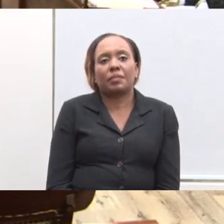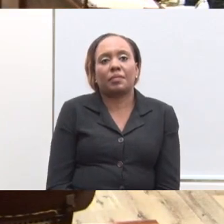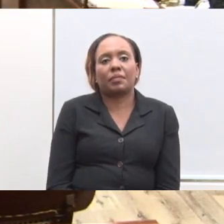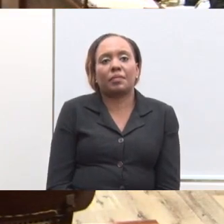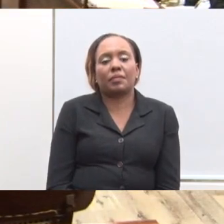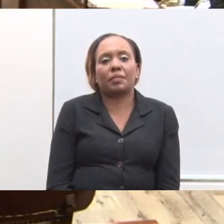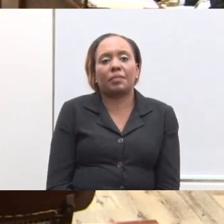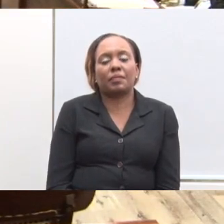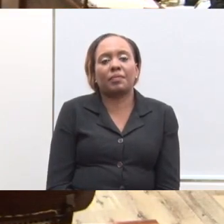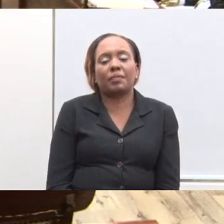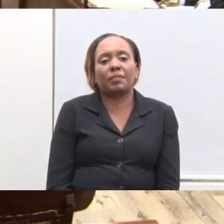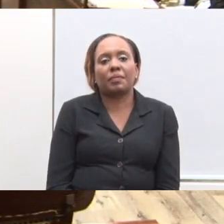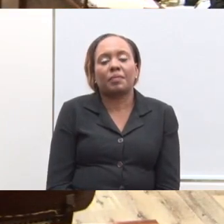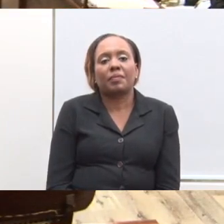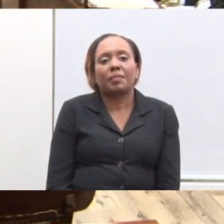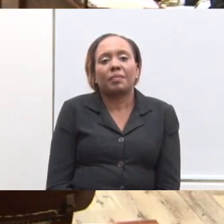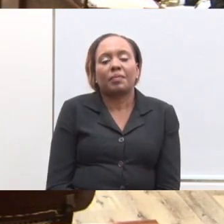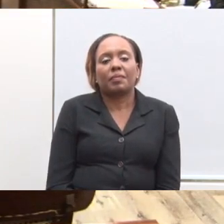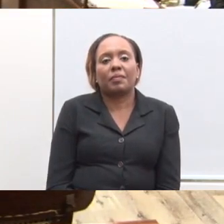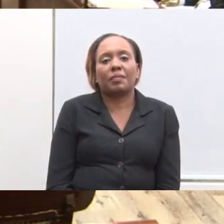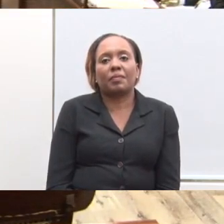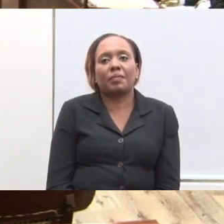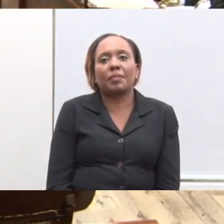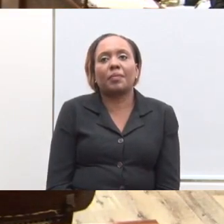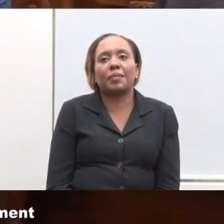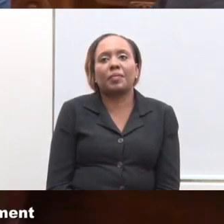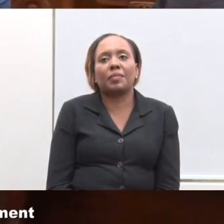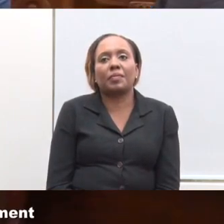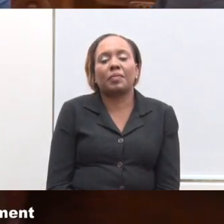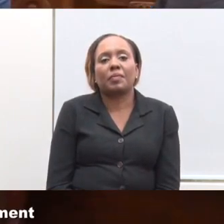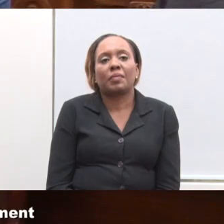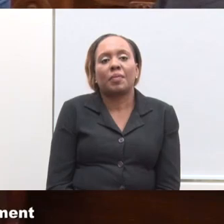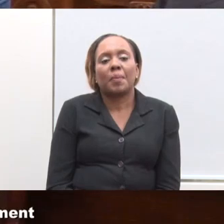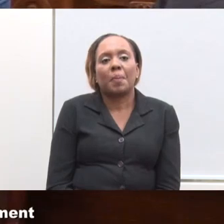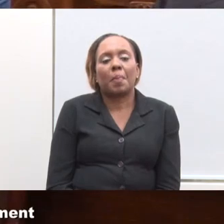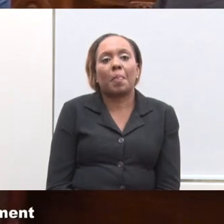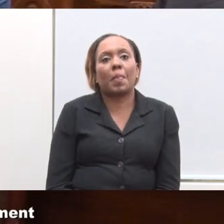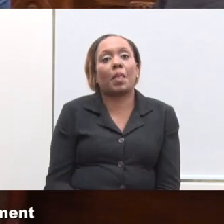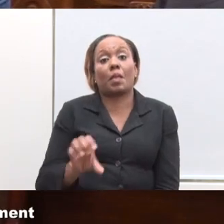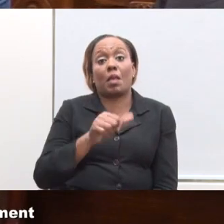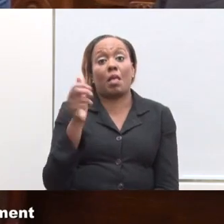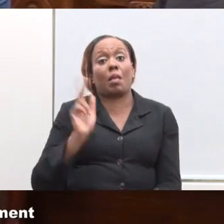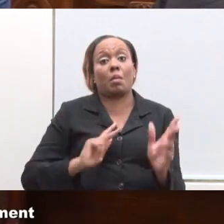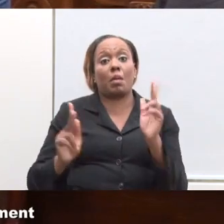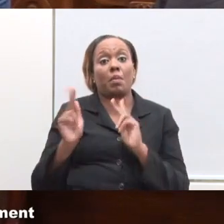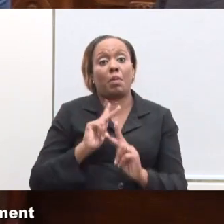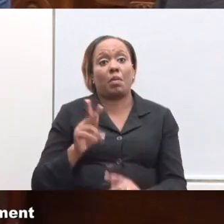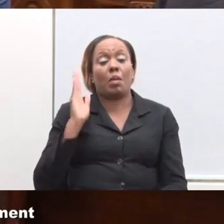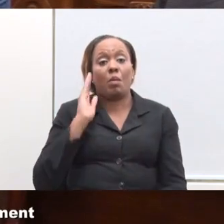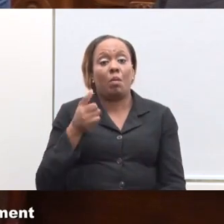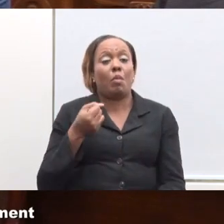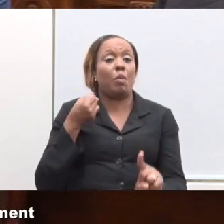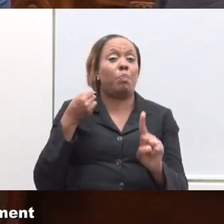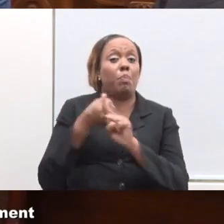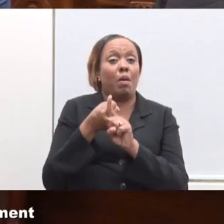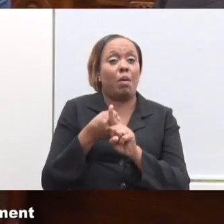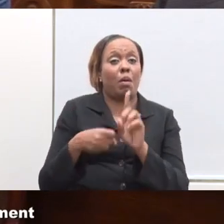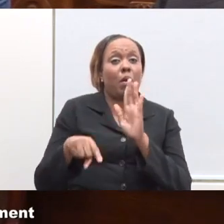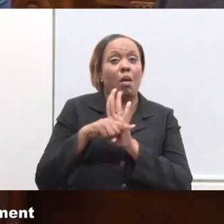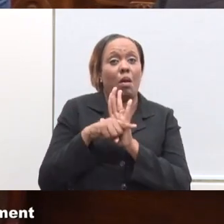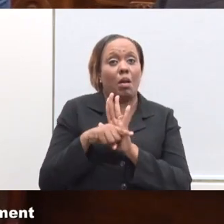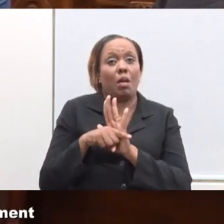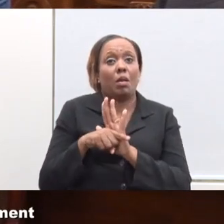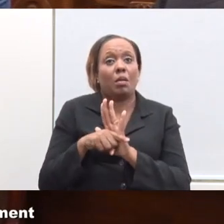Mr. Speaker, sir, the other people who are likely to be directly impacted are those who I